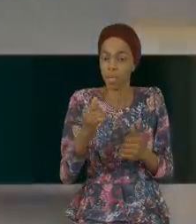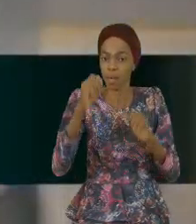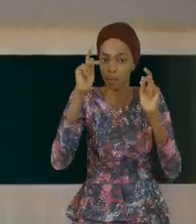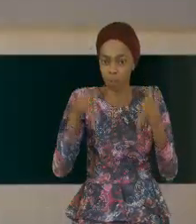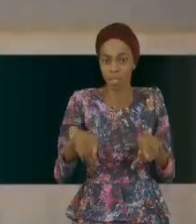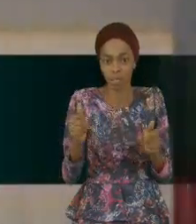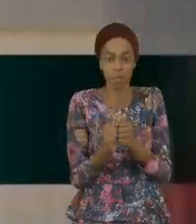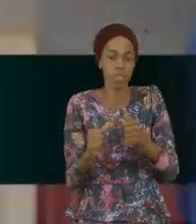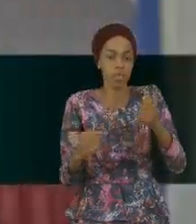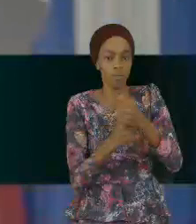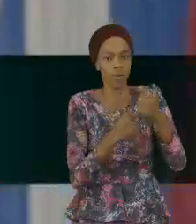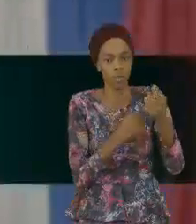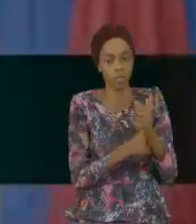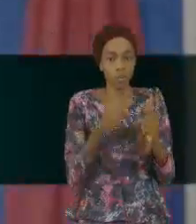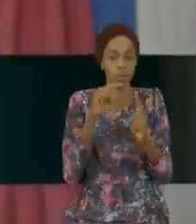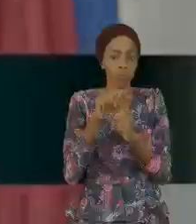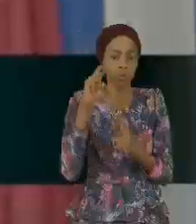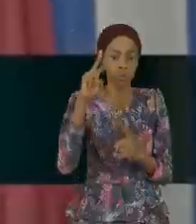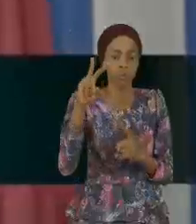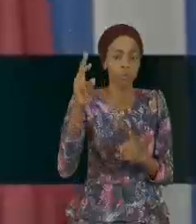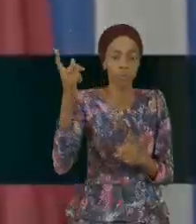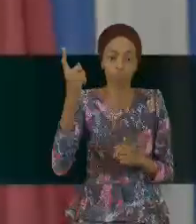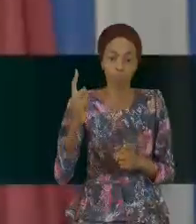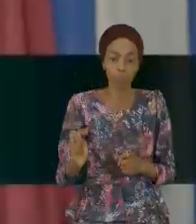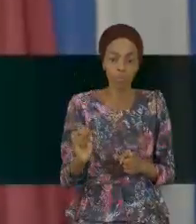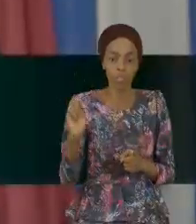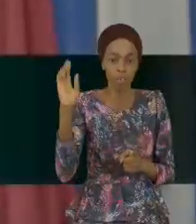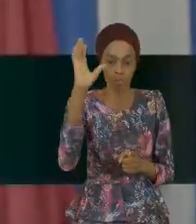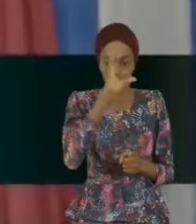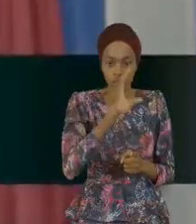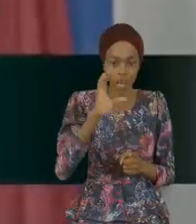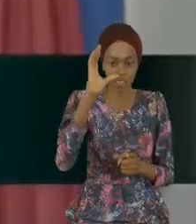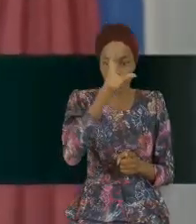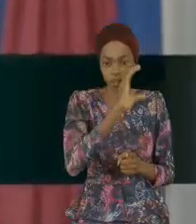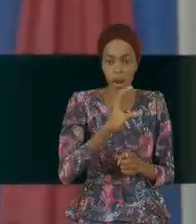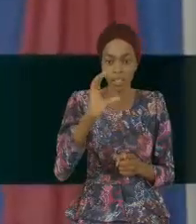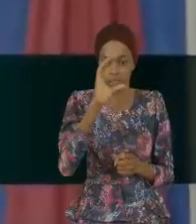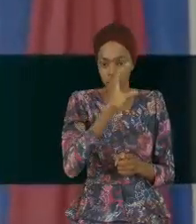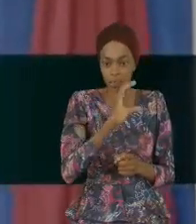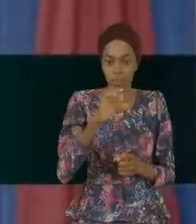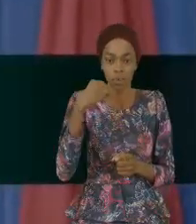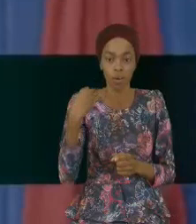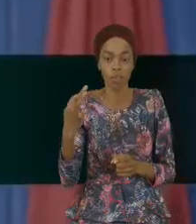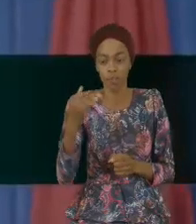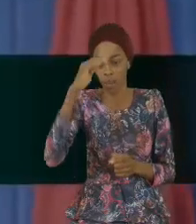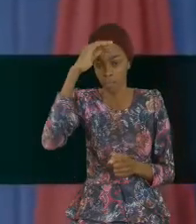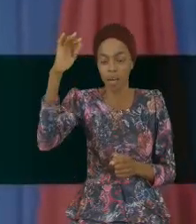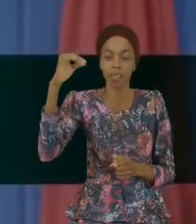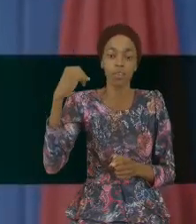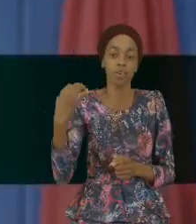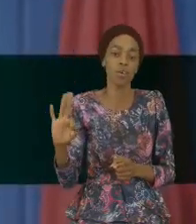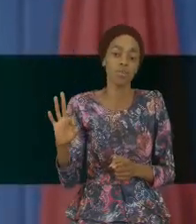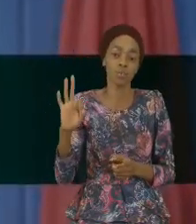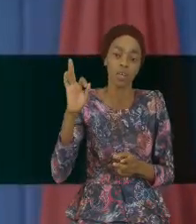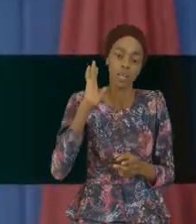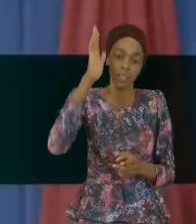two, the findings of a man of destiny. The first one is the foundation, the ground on